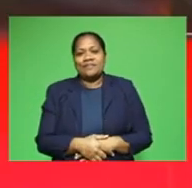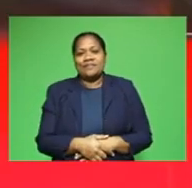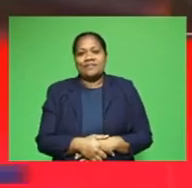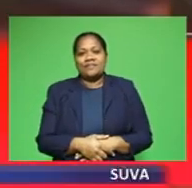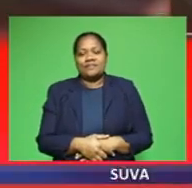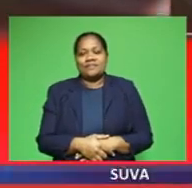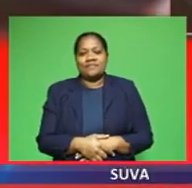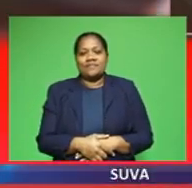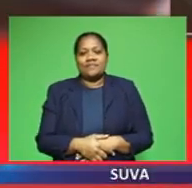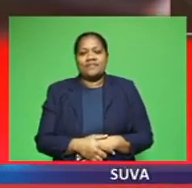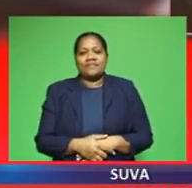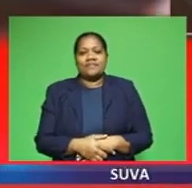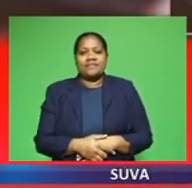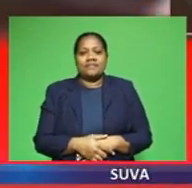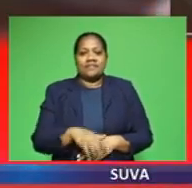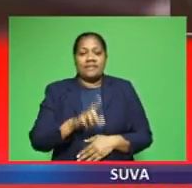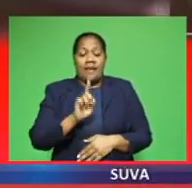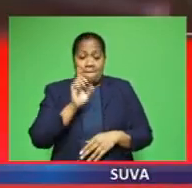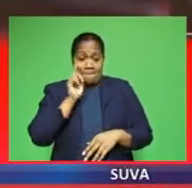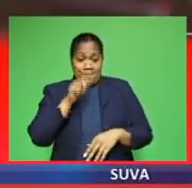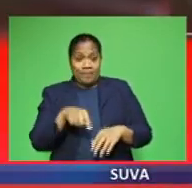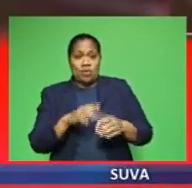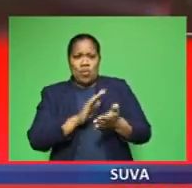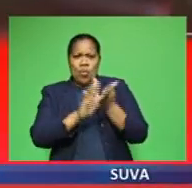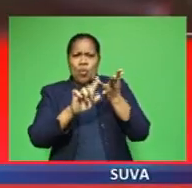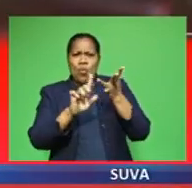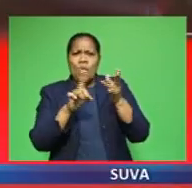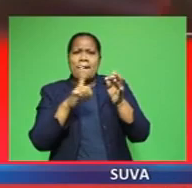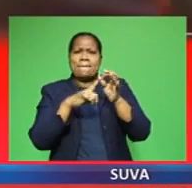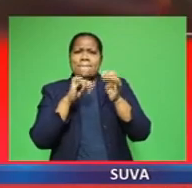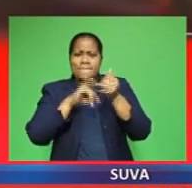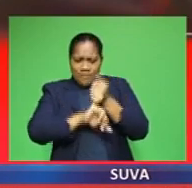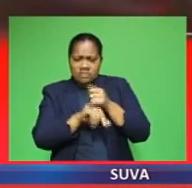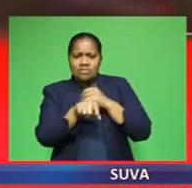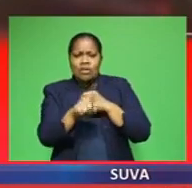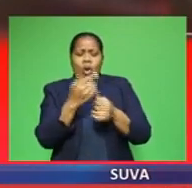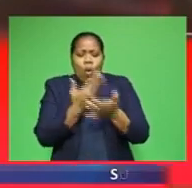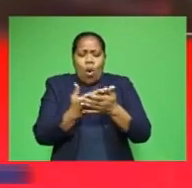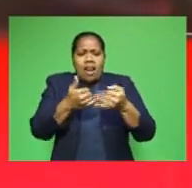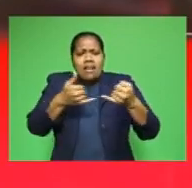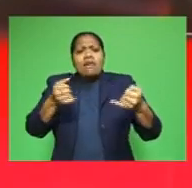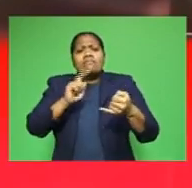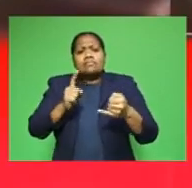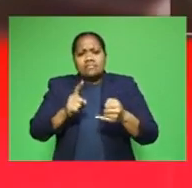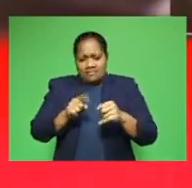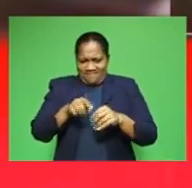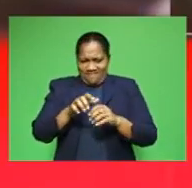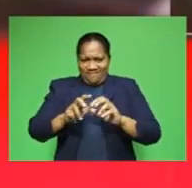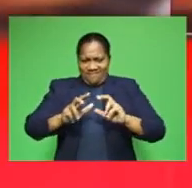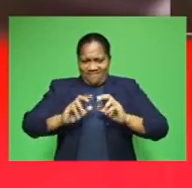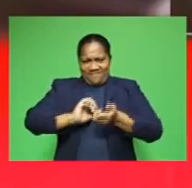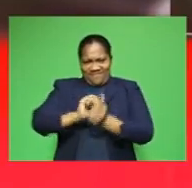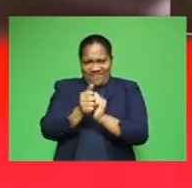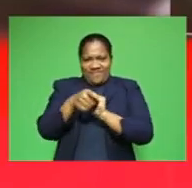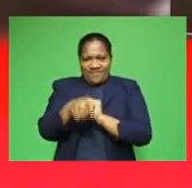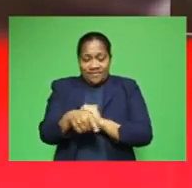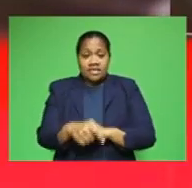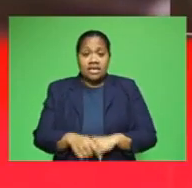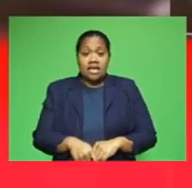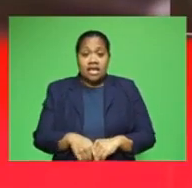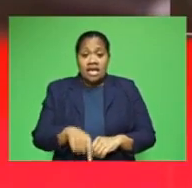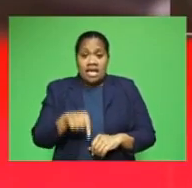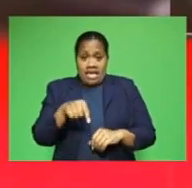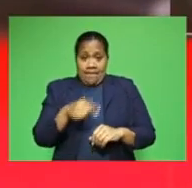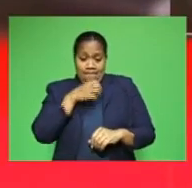Hula Hoops is an online basketball program proving popular with the public. Volunteer coordinator William Peter says it's intended